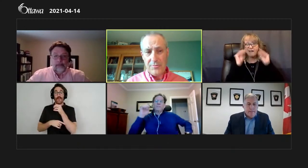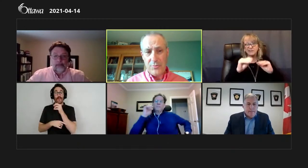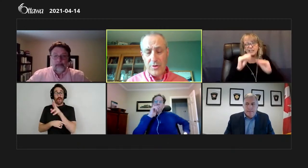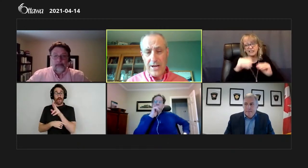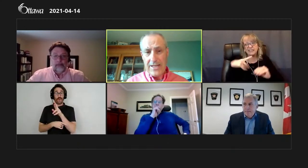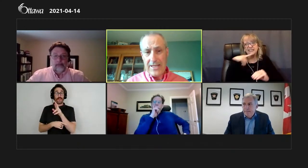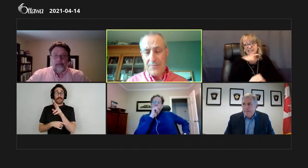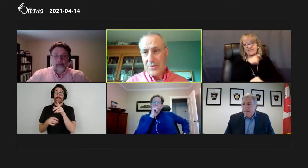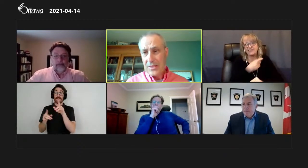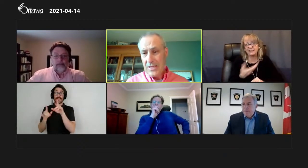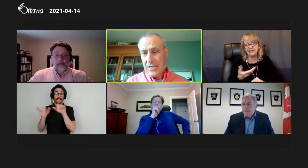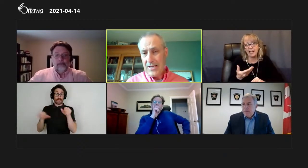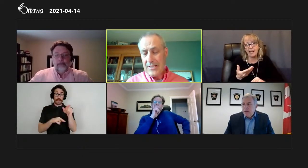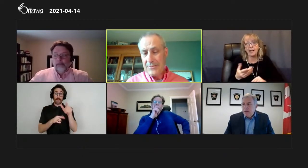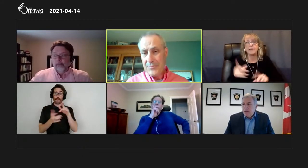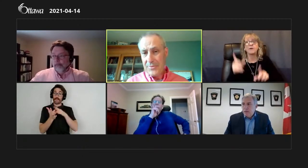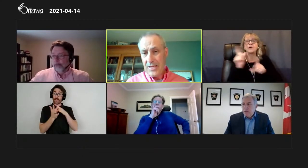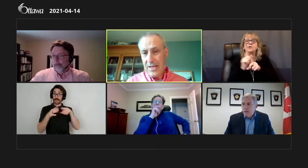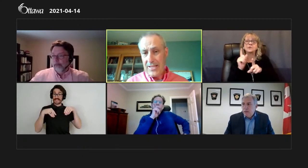available for